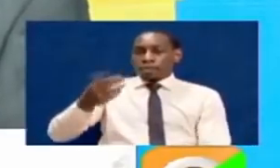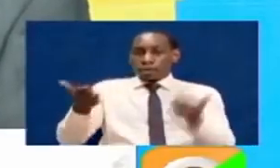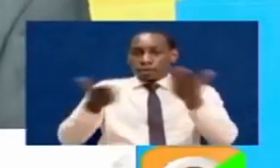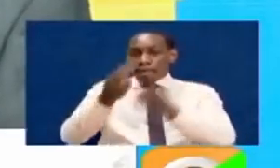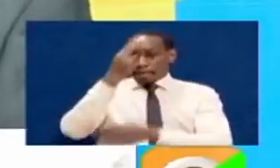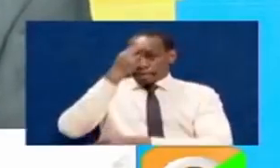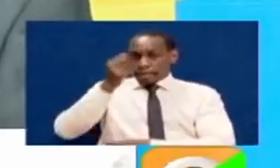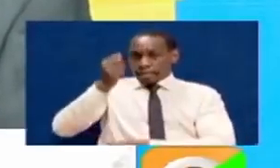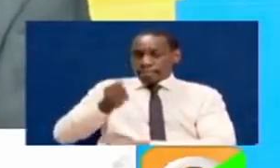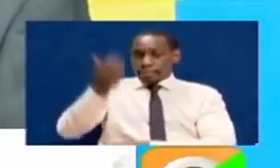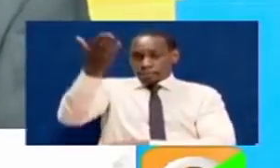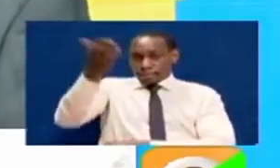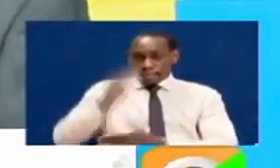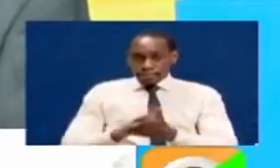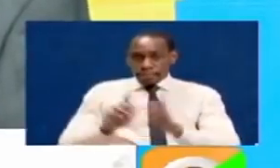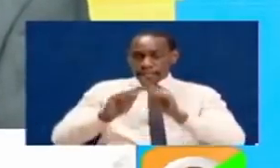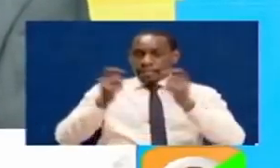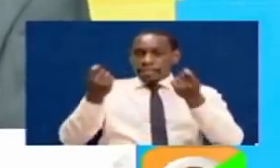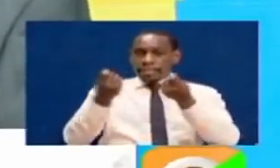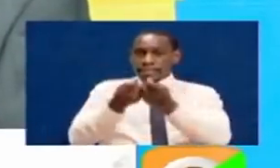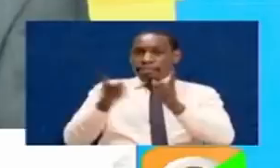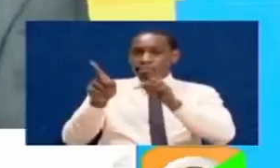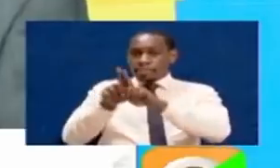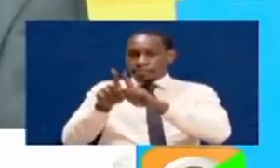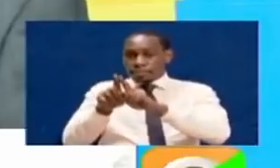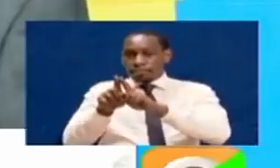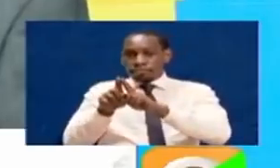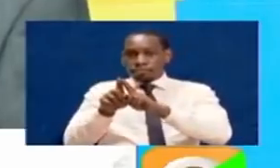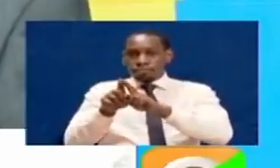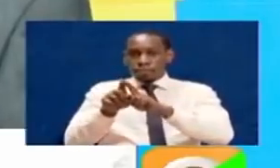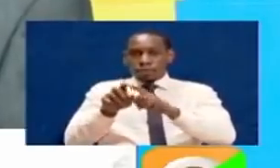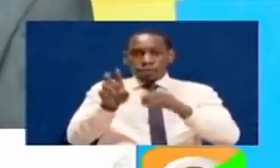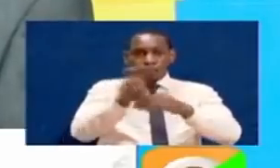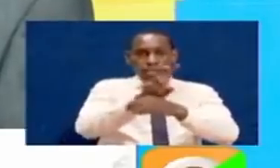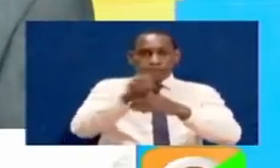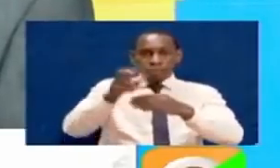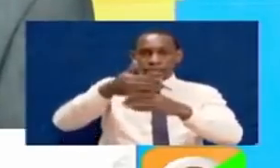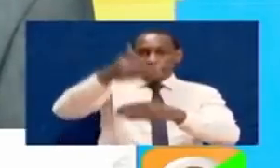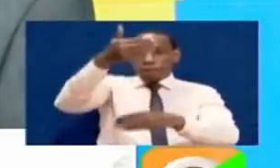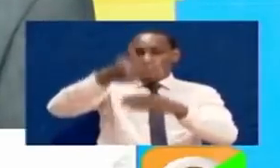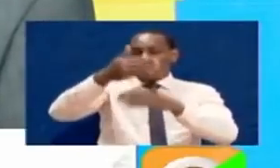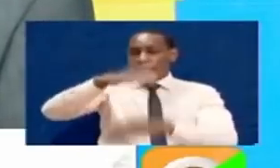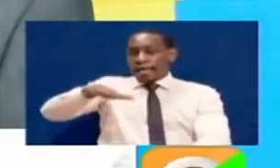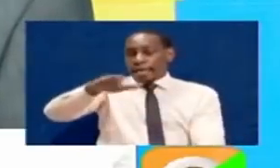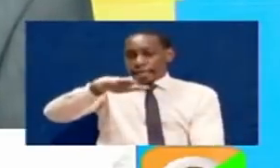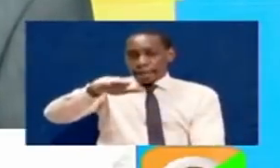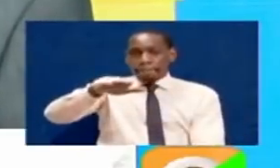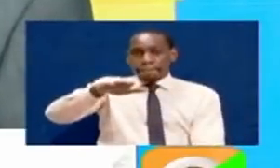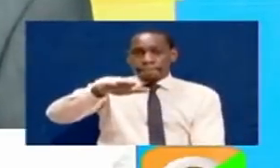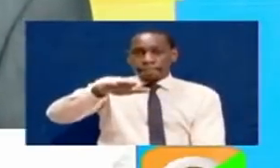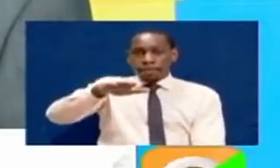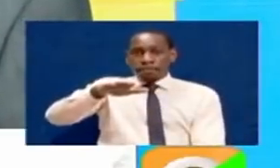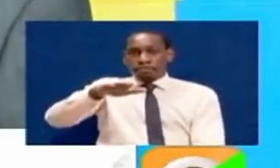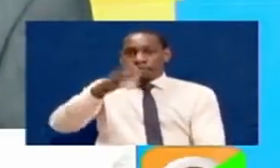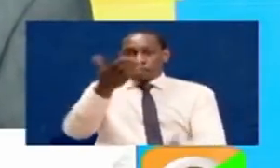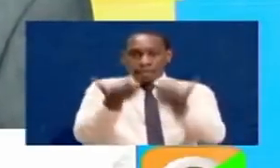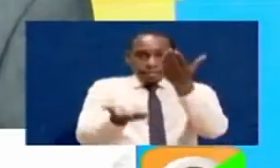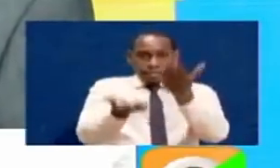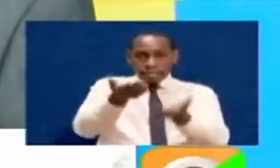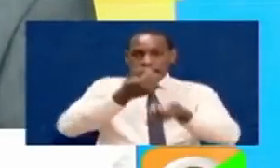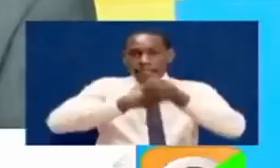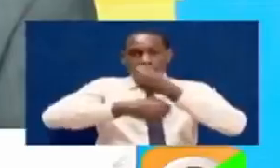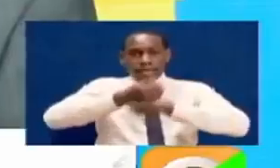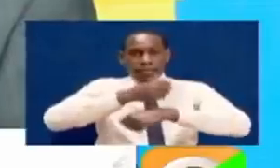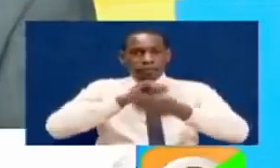Kajiado. The team will also pay a visit to the Namanga border to ascertain the